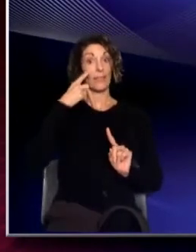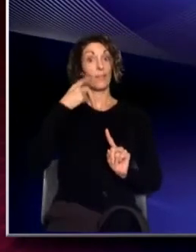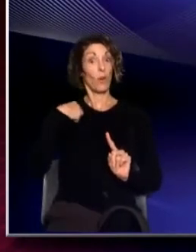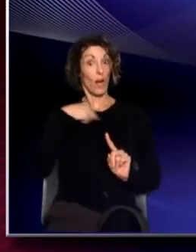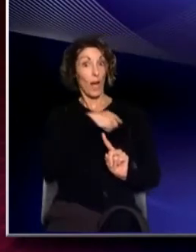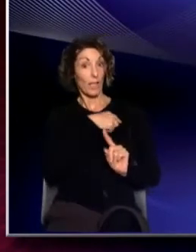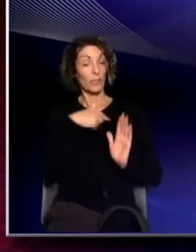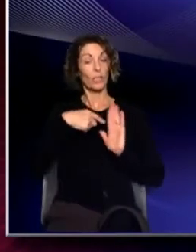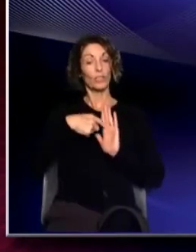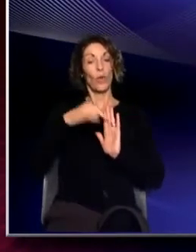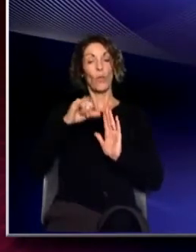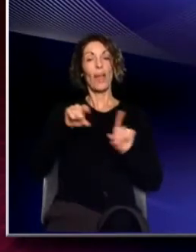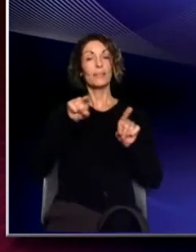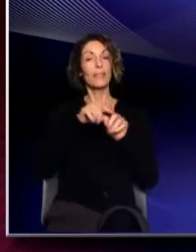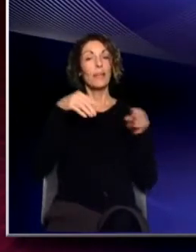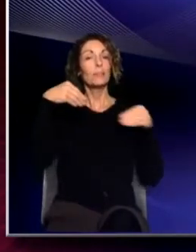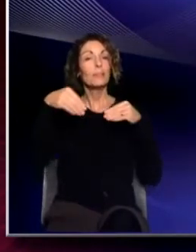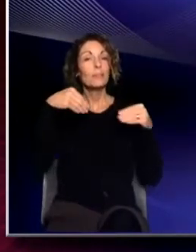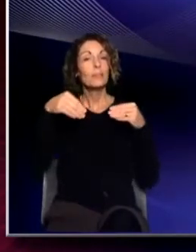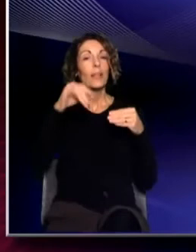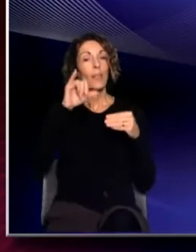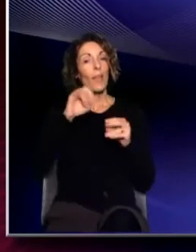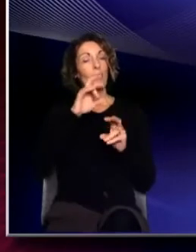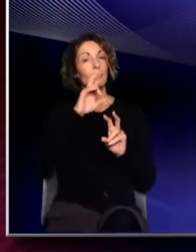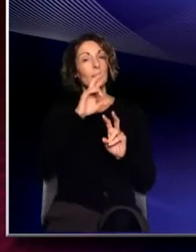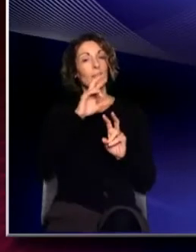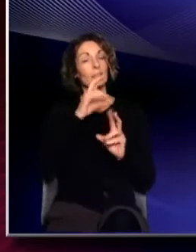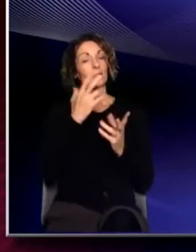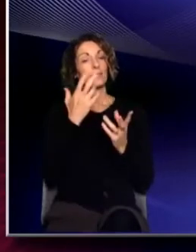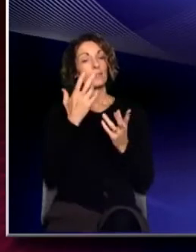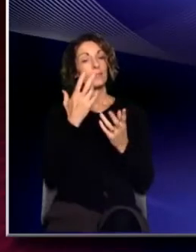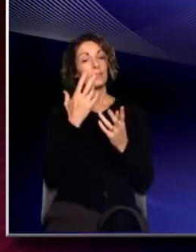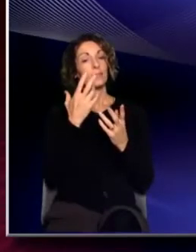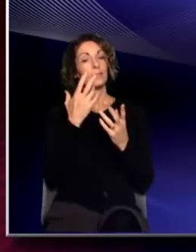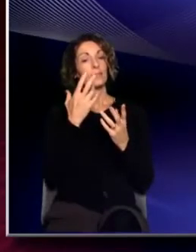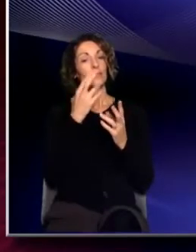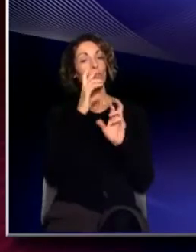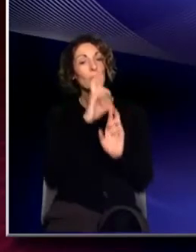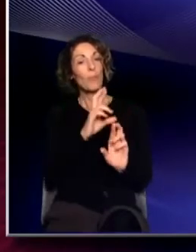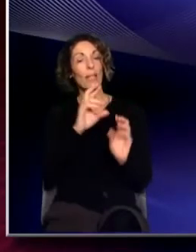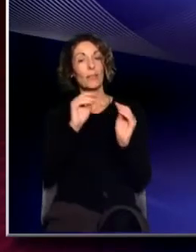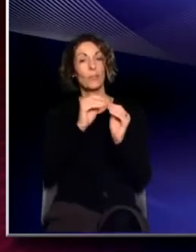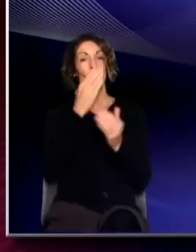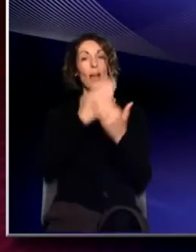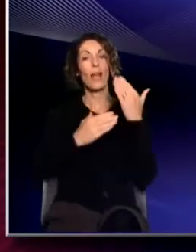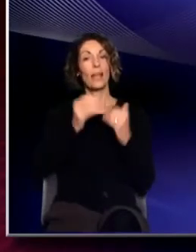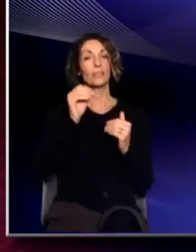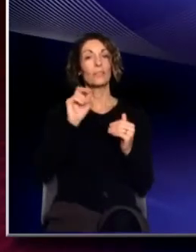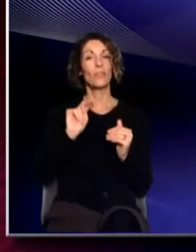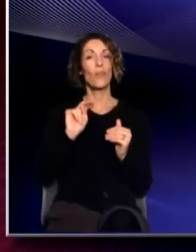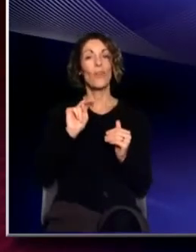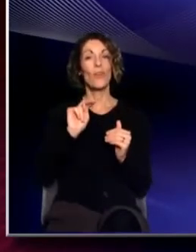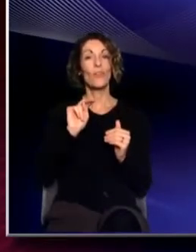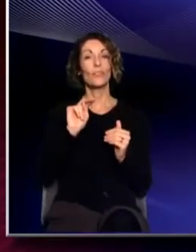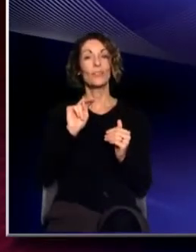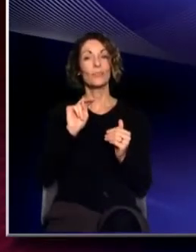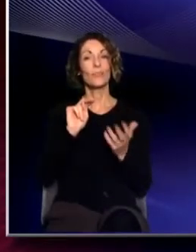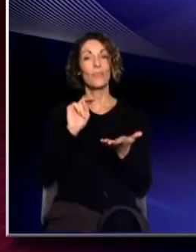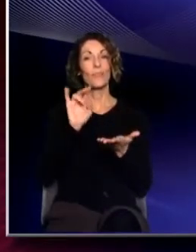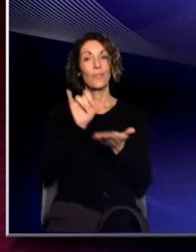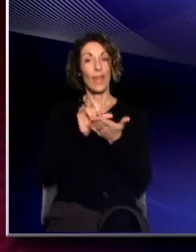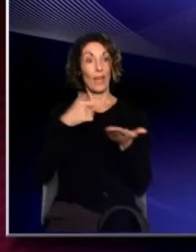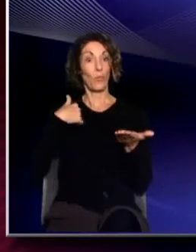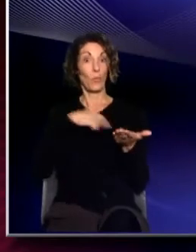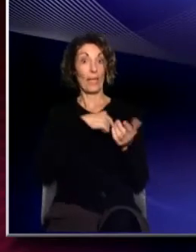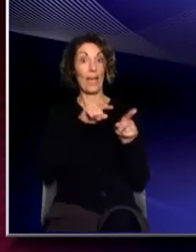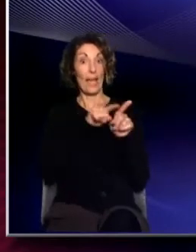same latitude in respect for the more hands-on that we are as a